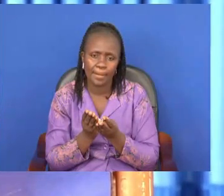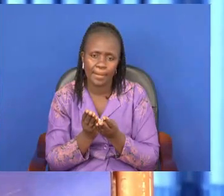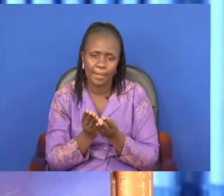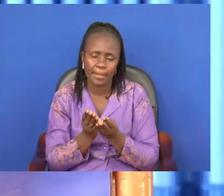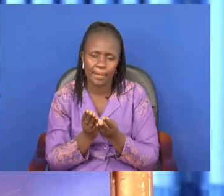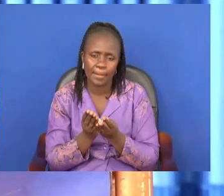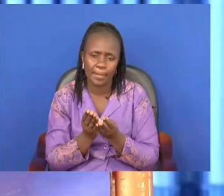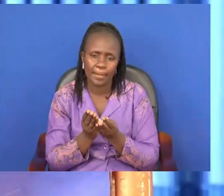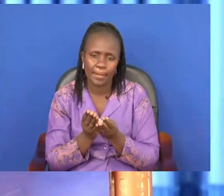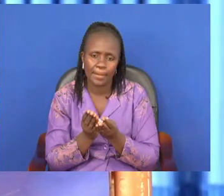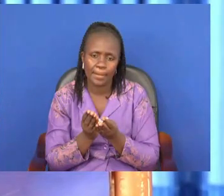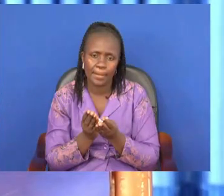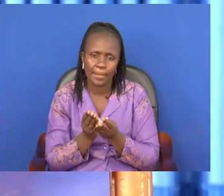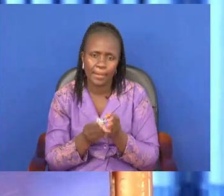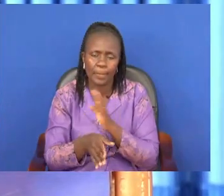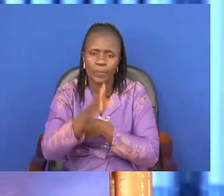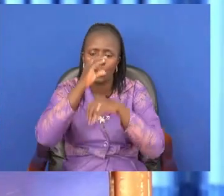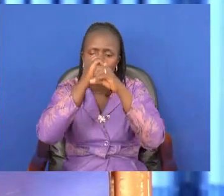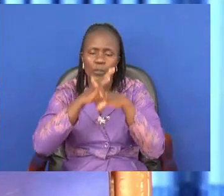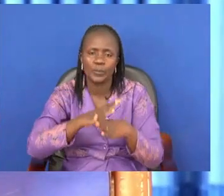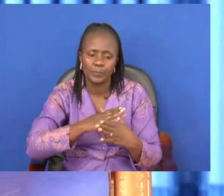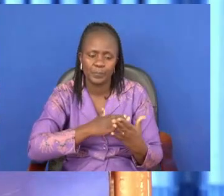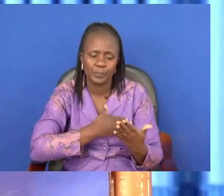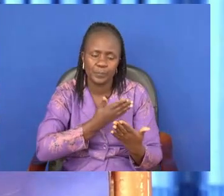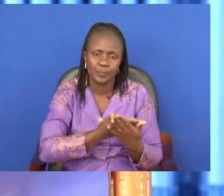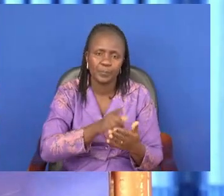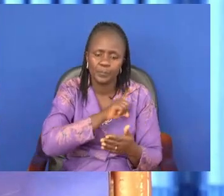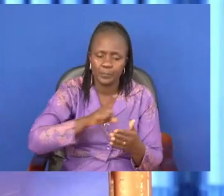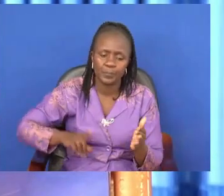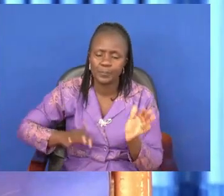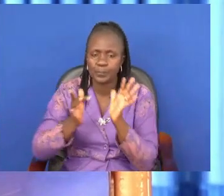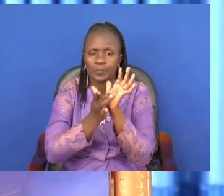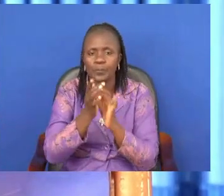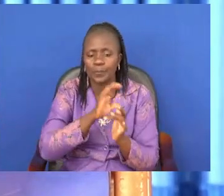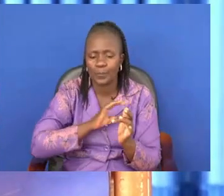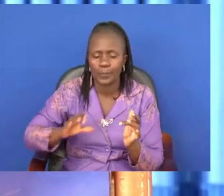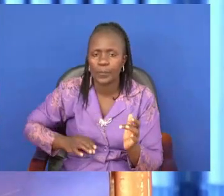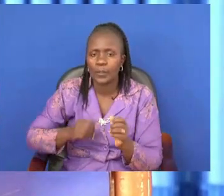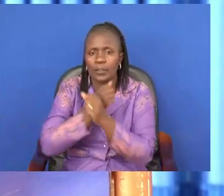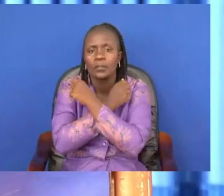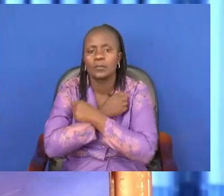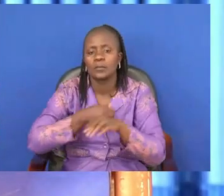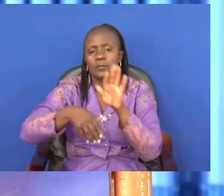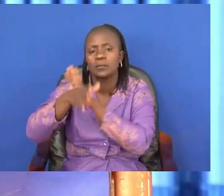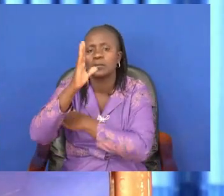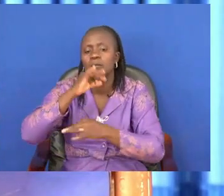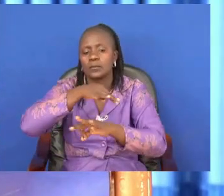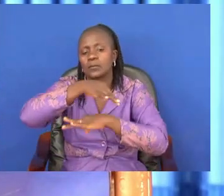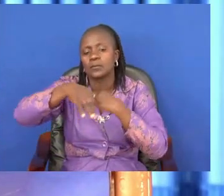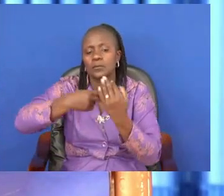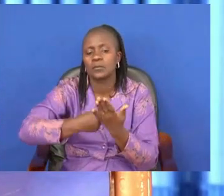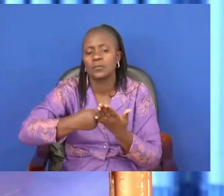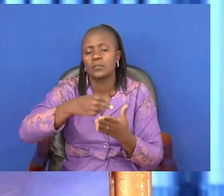the grace, and I know God is going to bless you. May the grace of our Lord Jesus Christ and the love of God